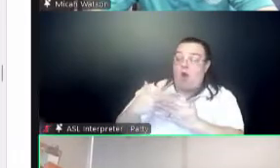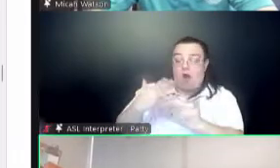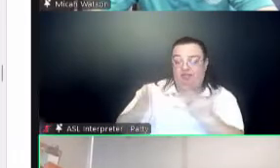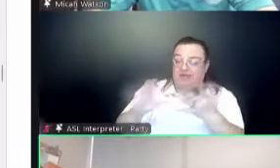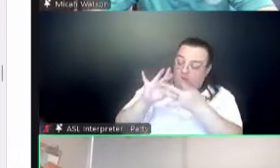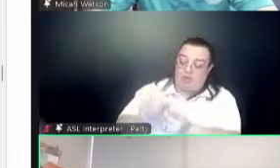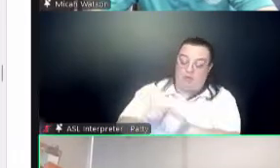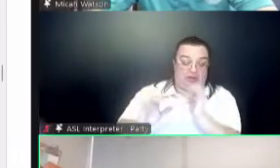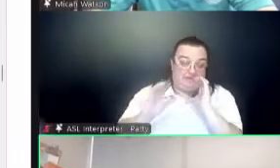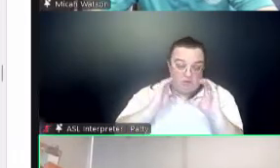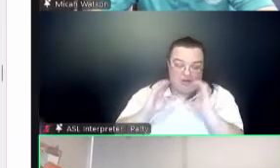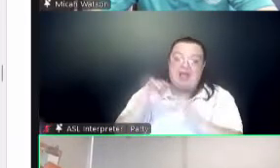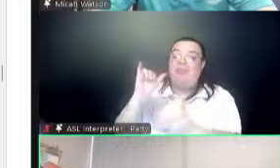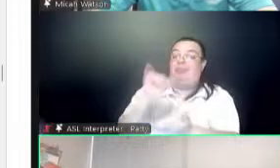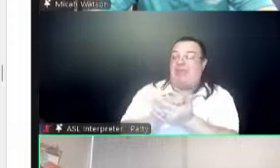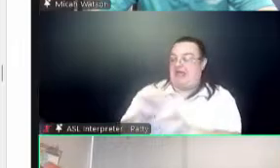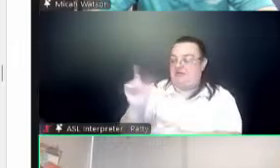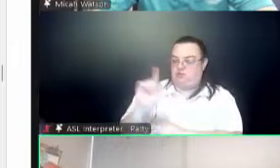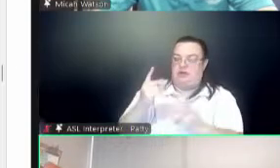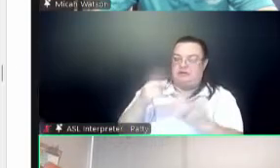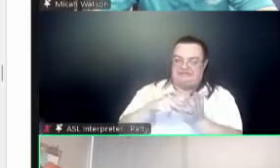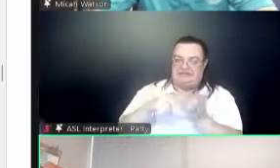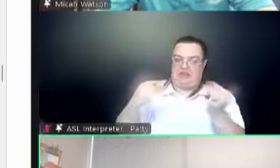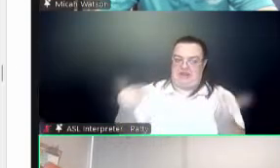So that's where we are with that.